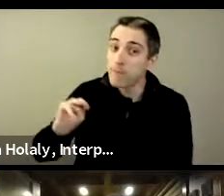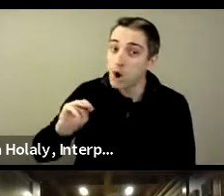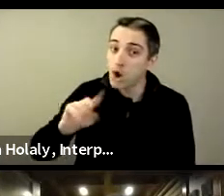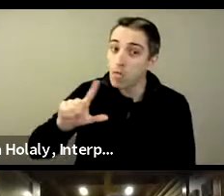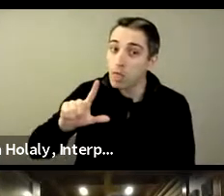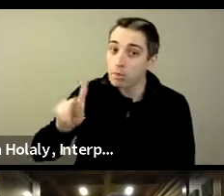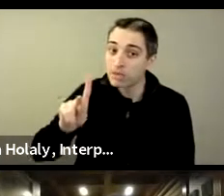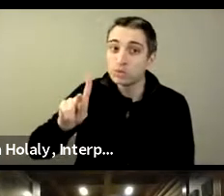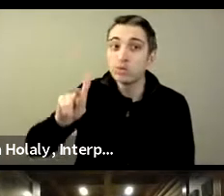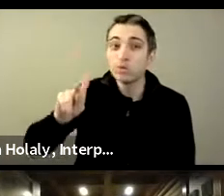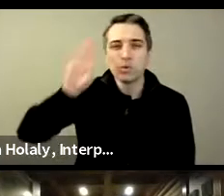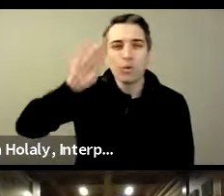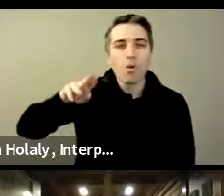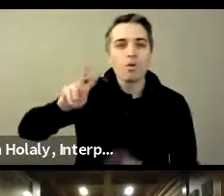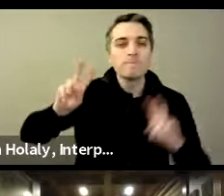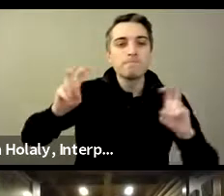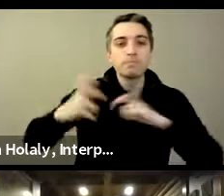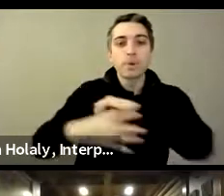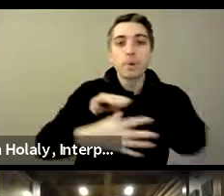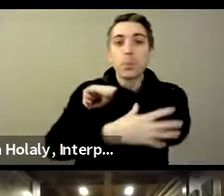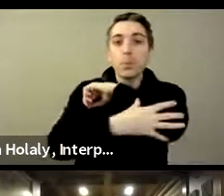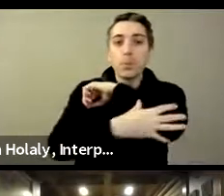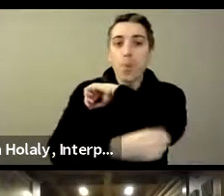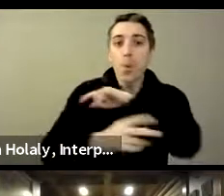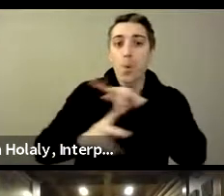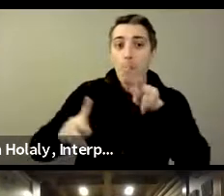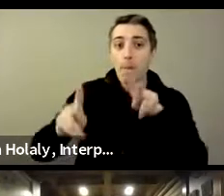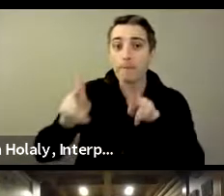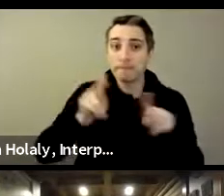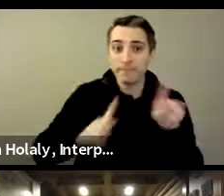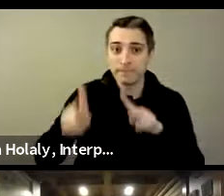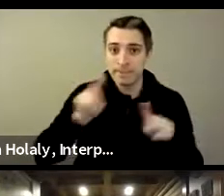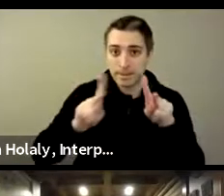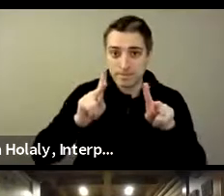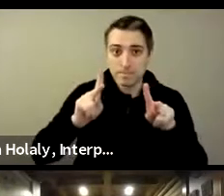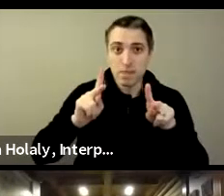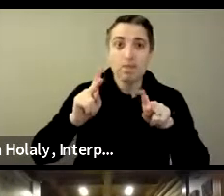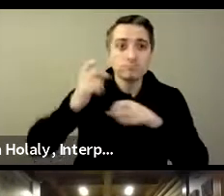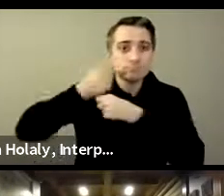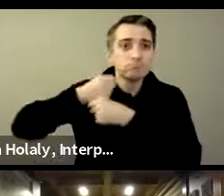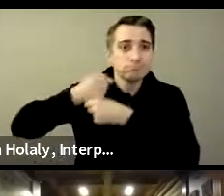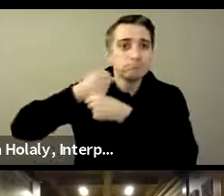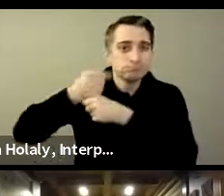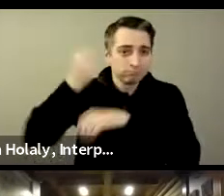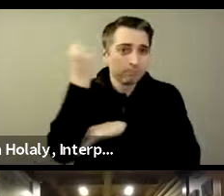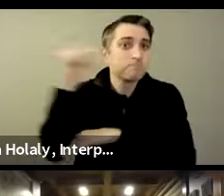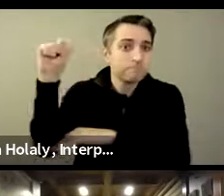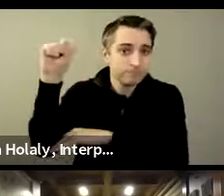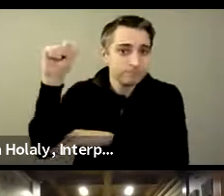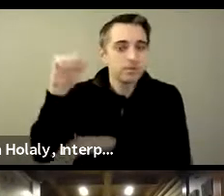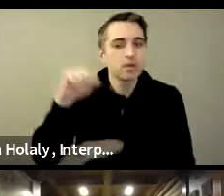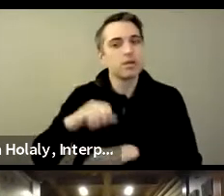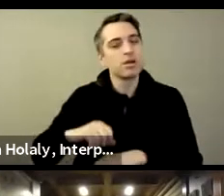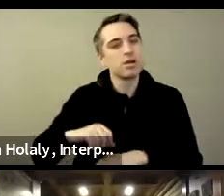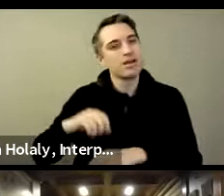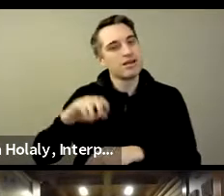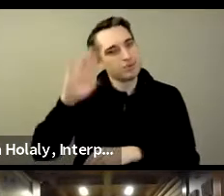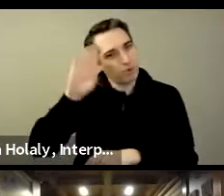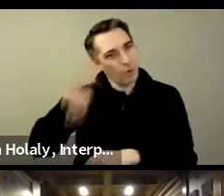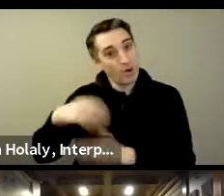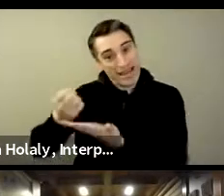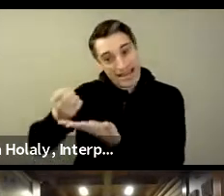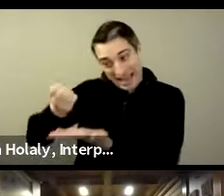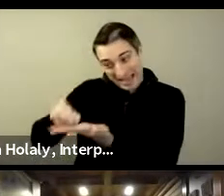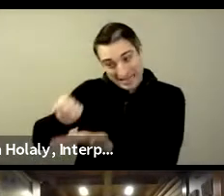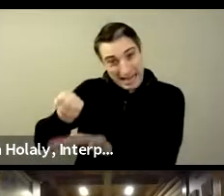People's Campaign, when we talk about equity, economic justice, and equality, once you mention